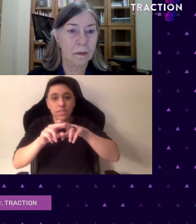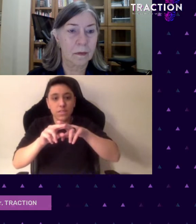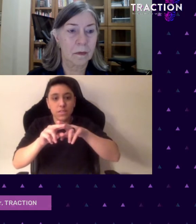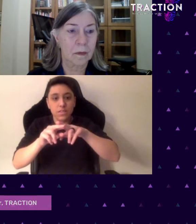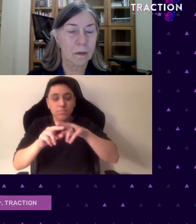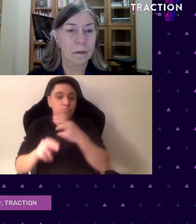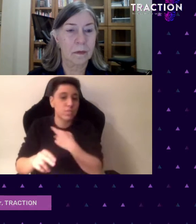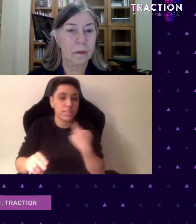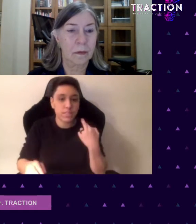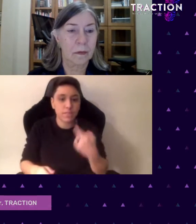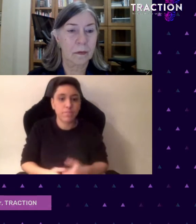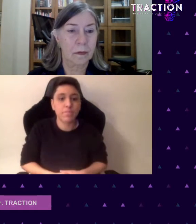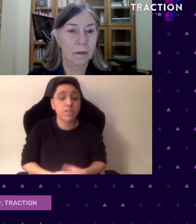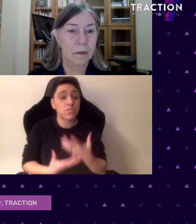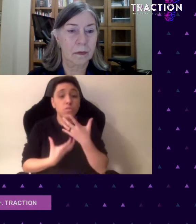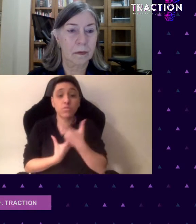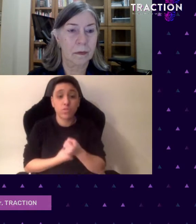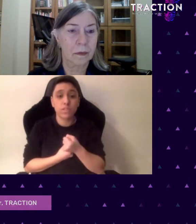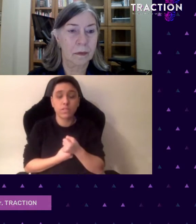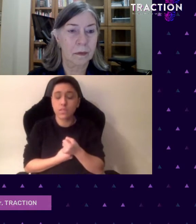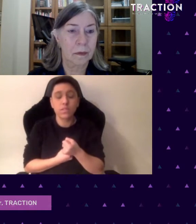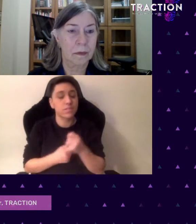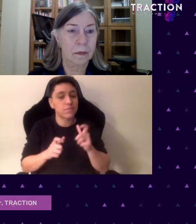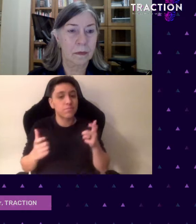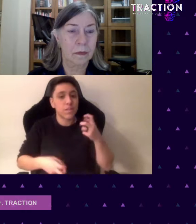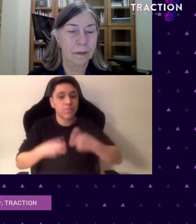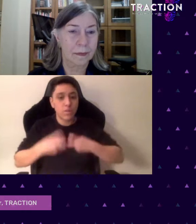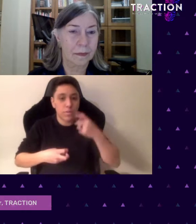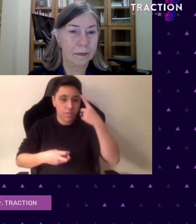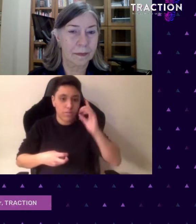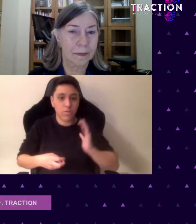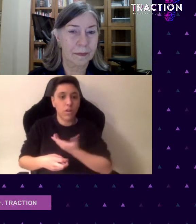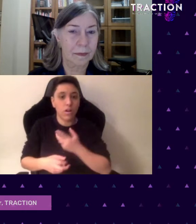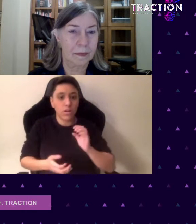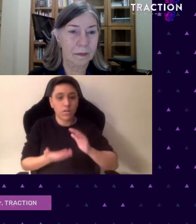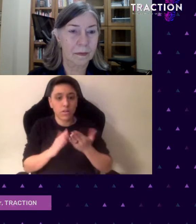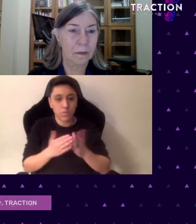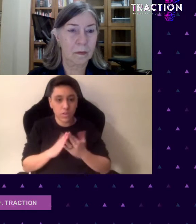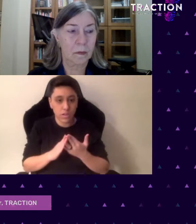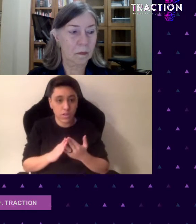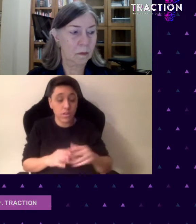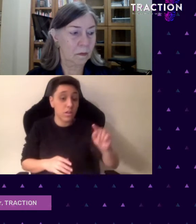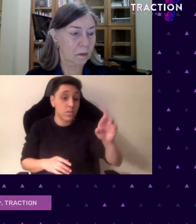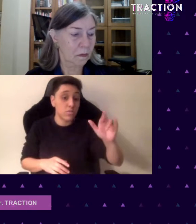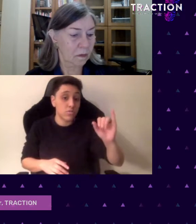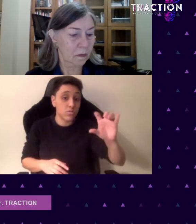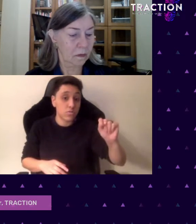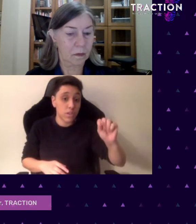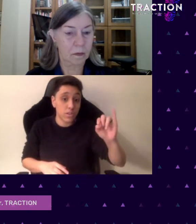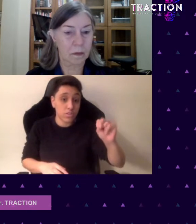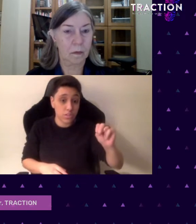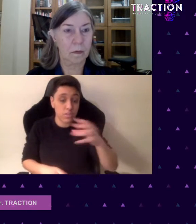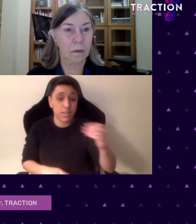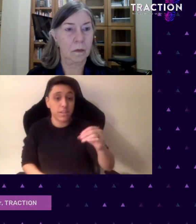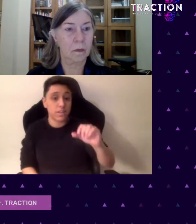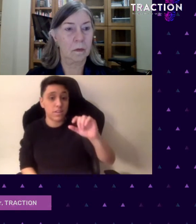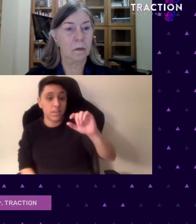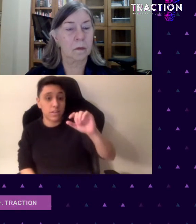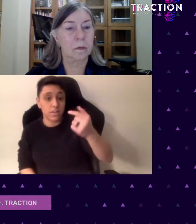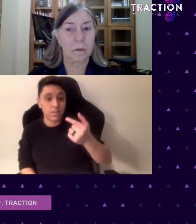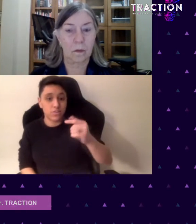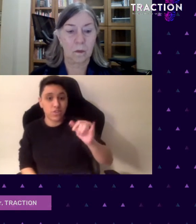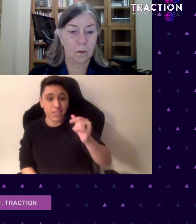So trust is a big issue for us. Traction and JGL wanted to give our community the opportunity to dispel some